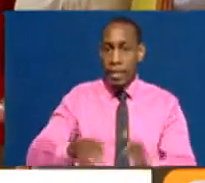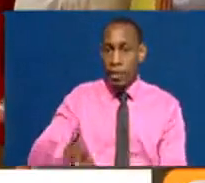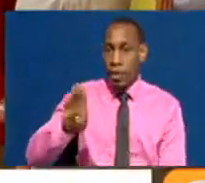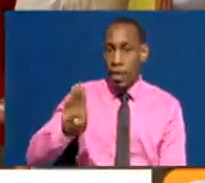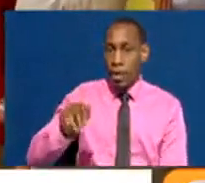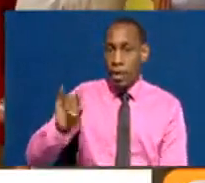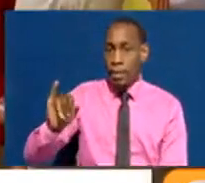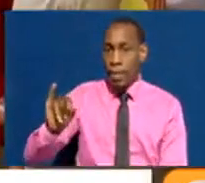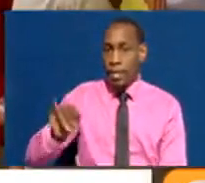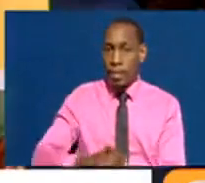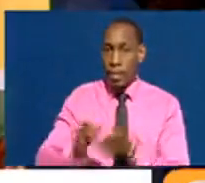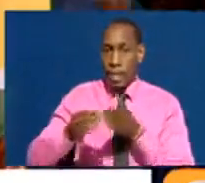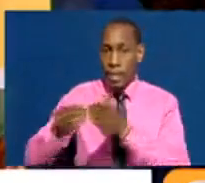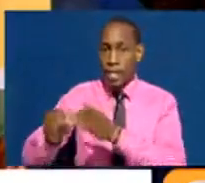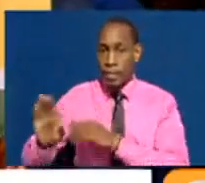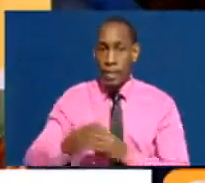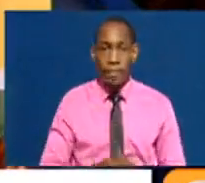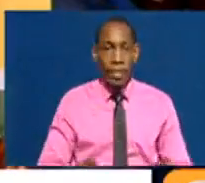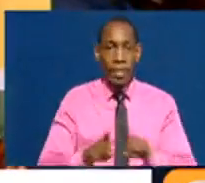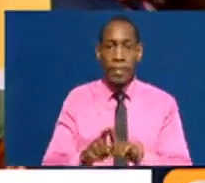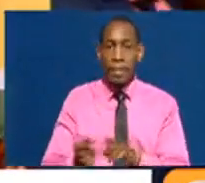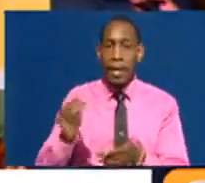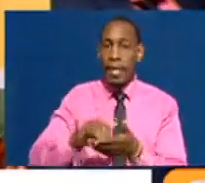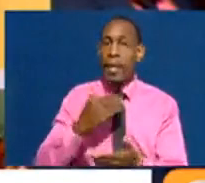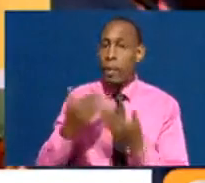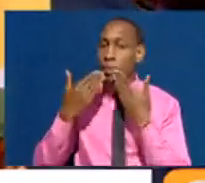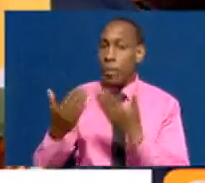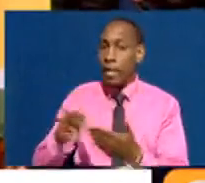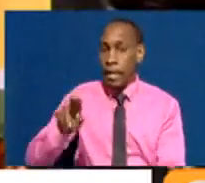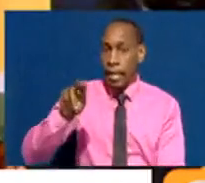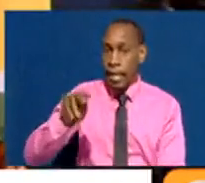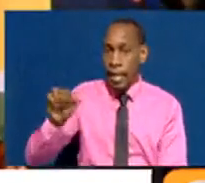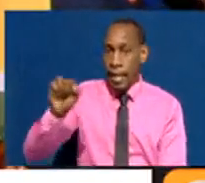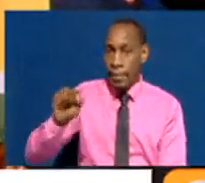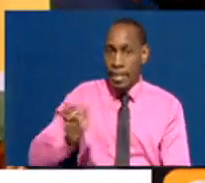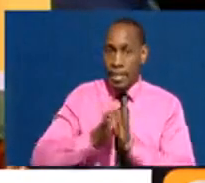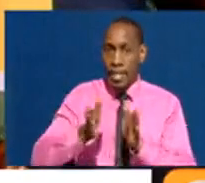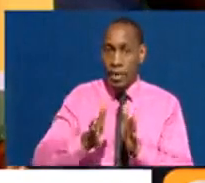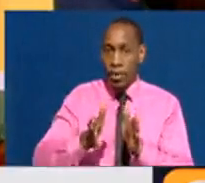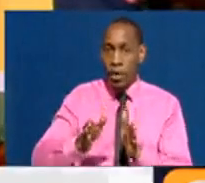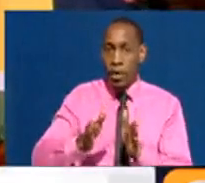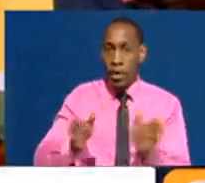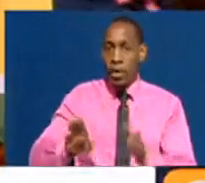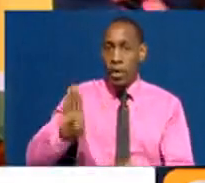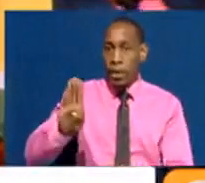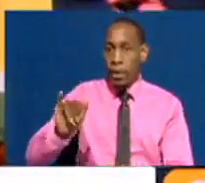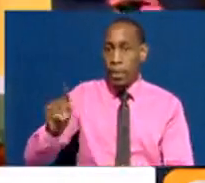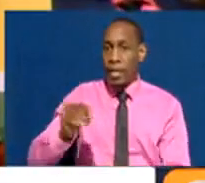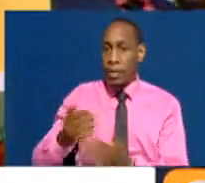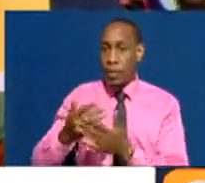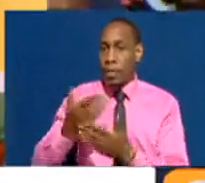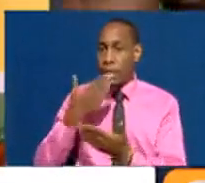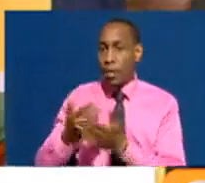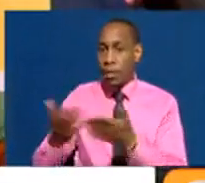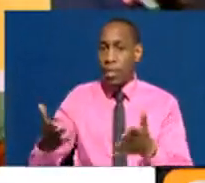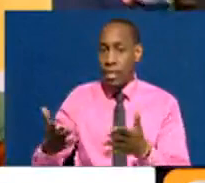for his stewardship. I also want to again to thank NMS General Badi. Thank you for the things you've been able to achieve. We